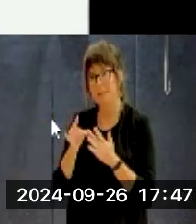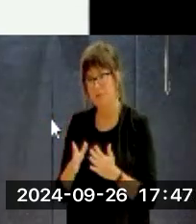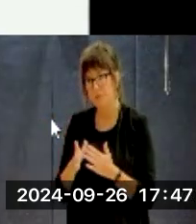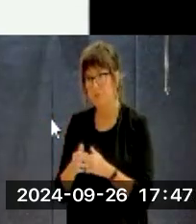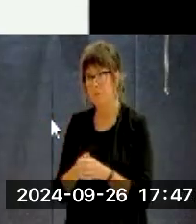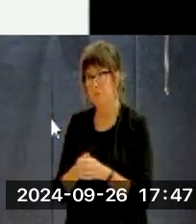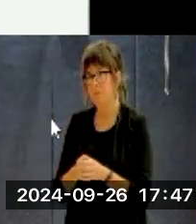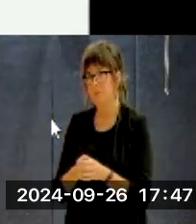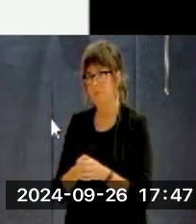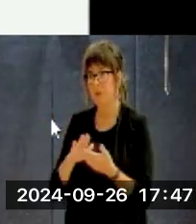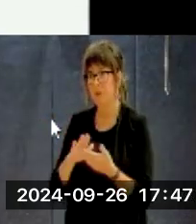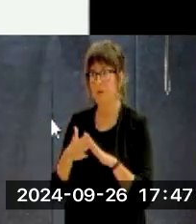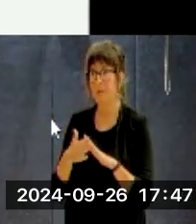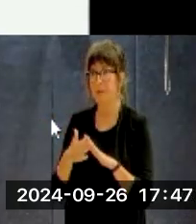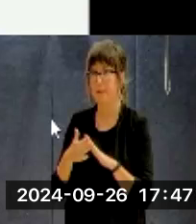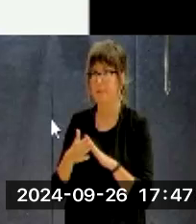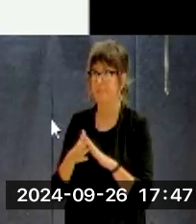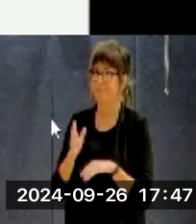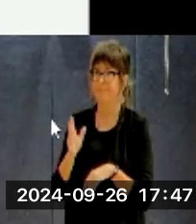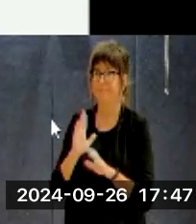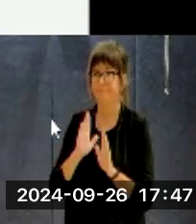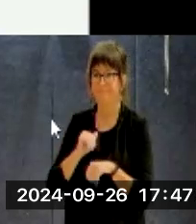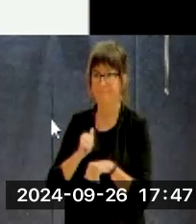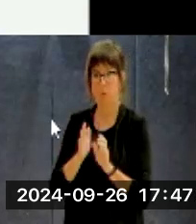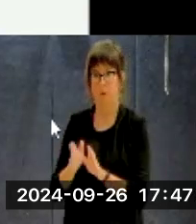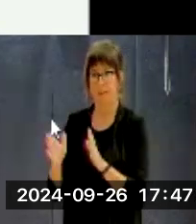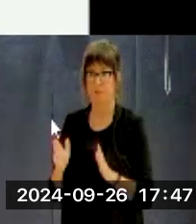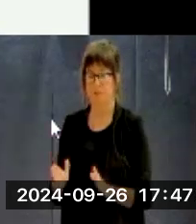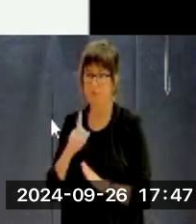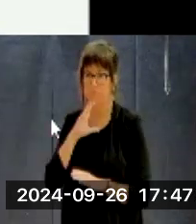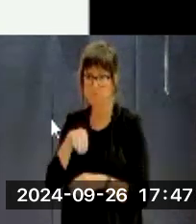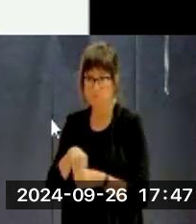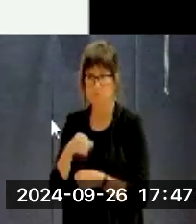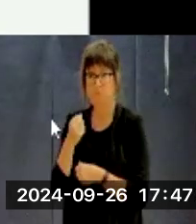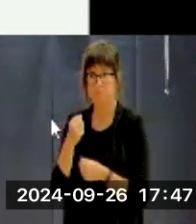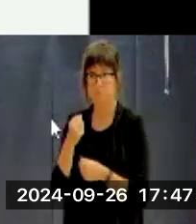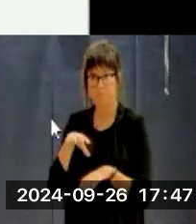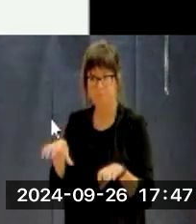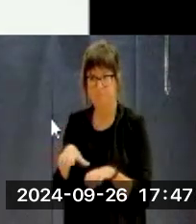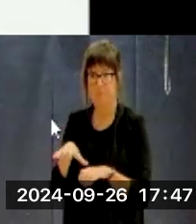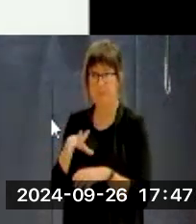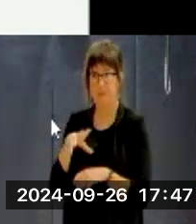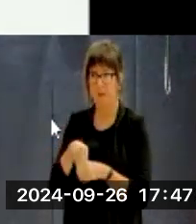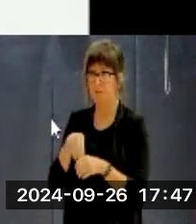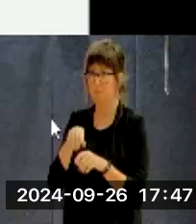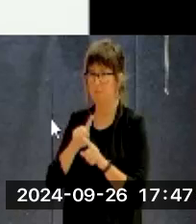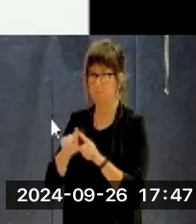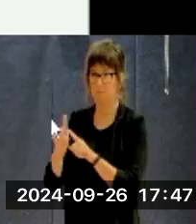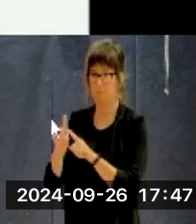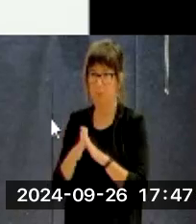community kind of organizers who are very active and involved out in the community throughout the